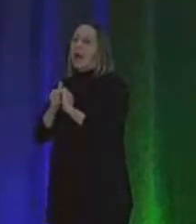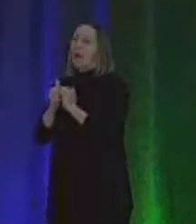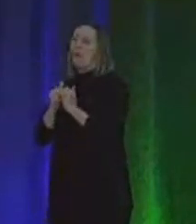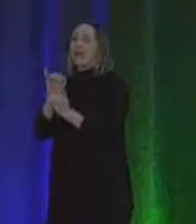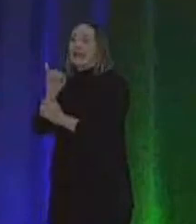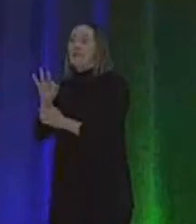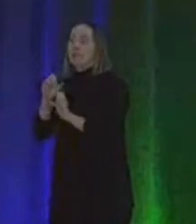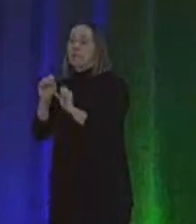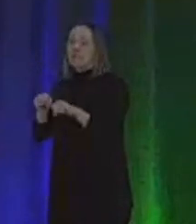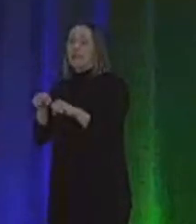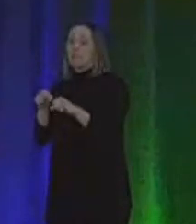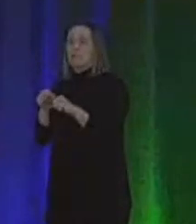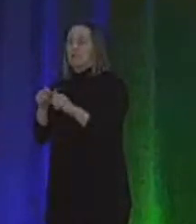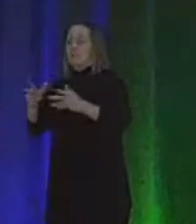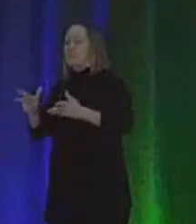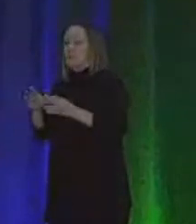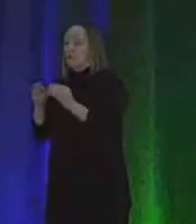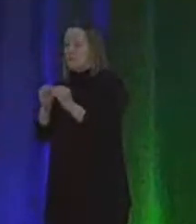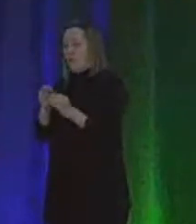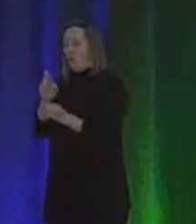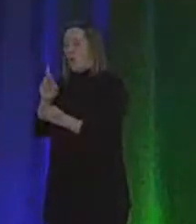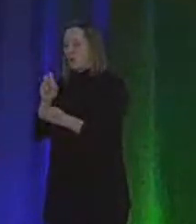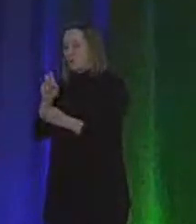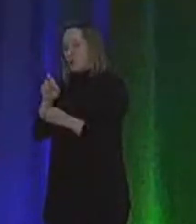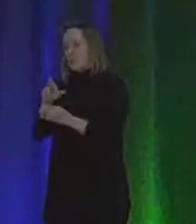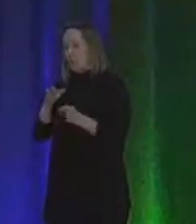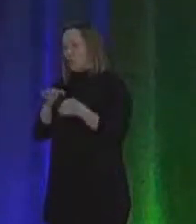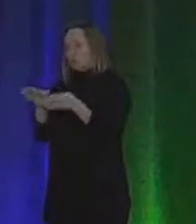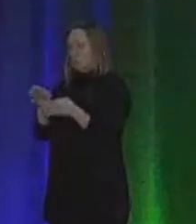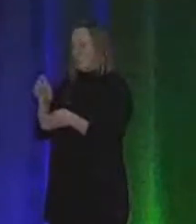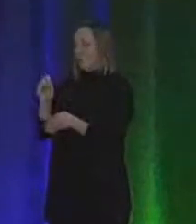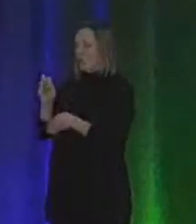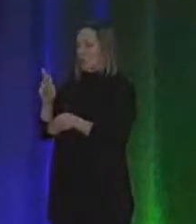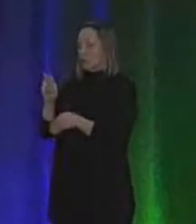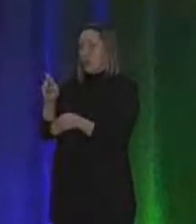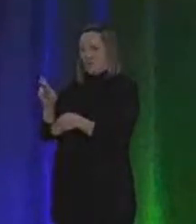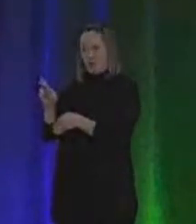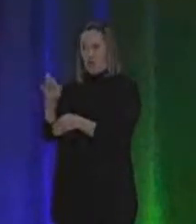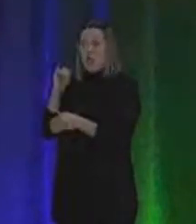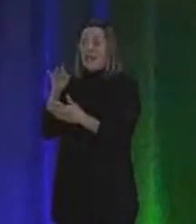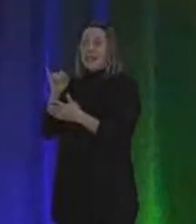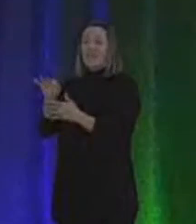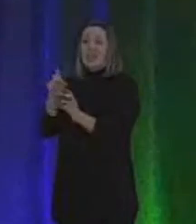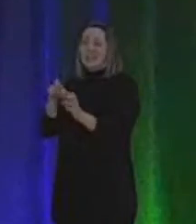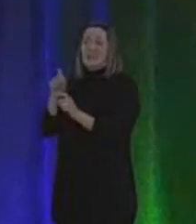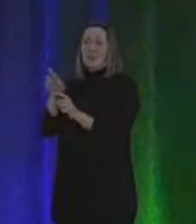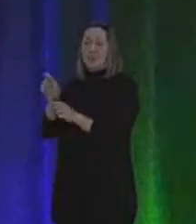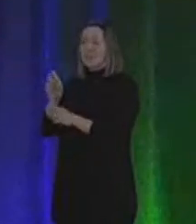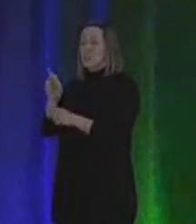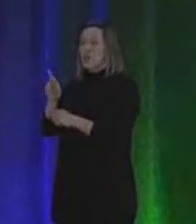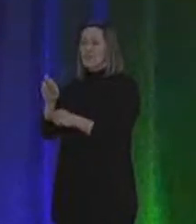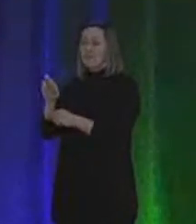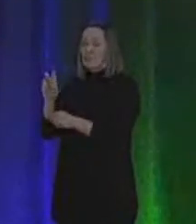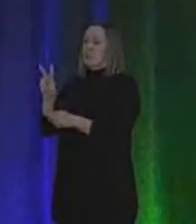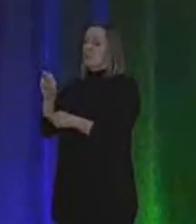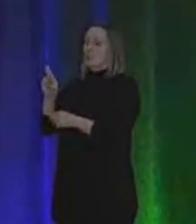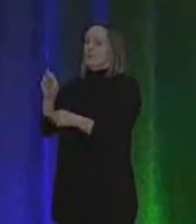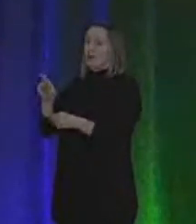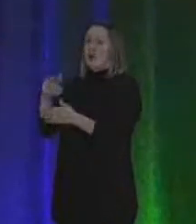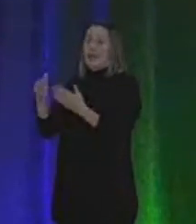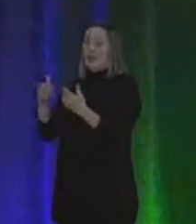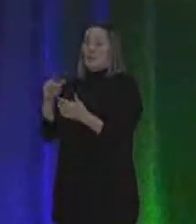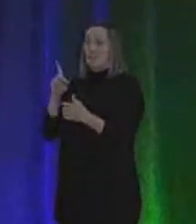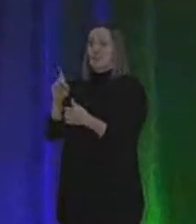if we can move more rendering to the server. And the idea here is that if we have to go to the server anyway for data fetching, can